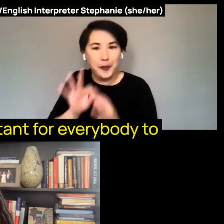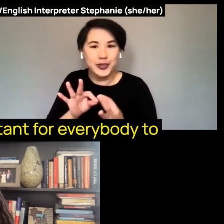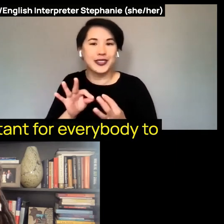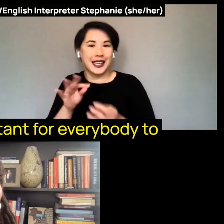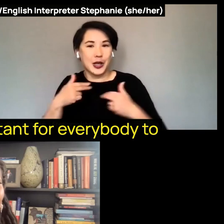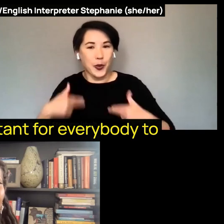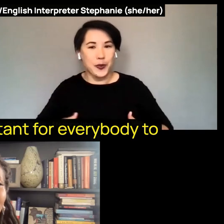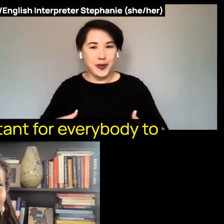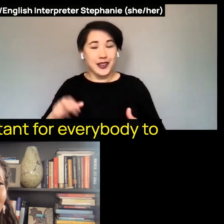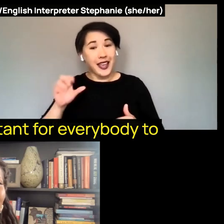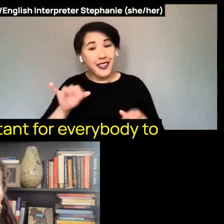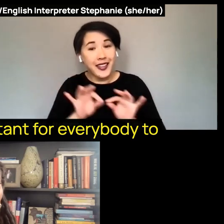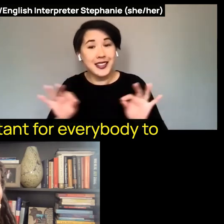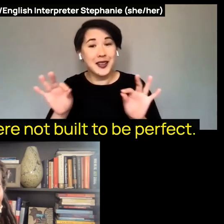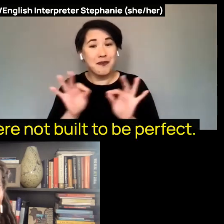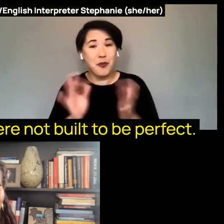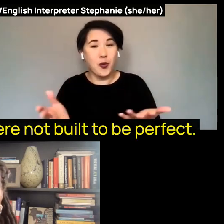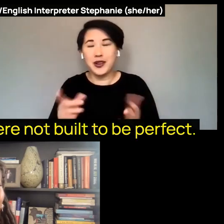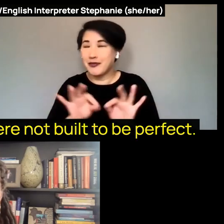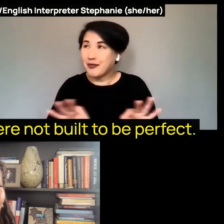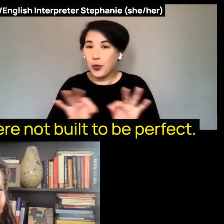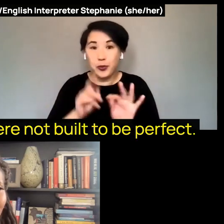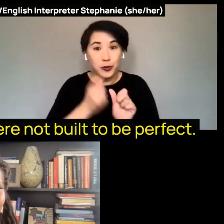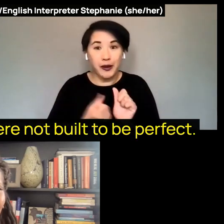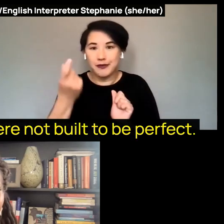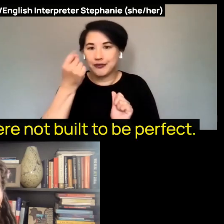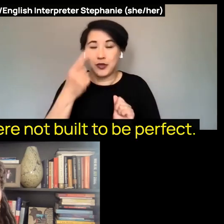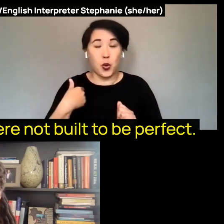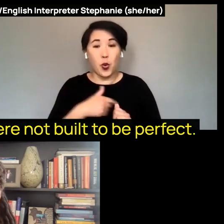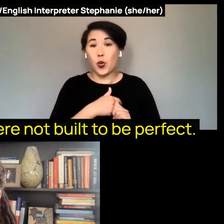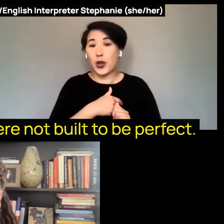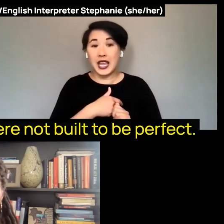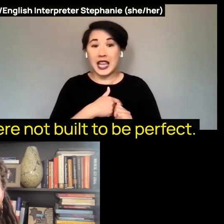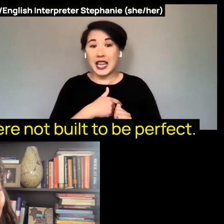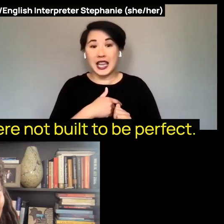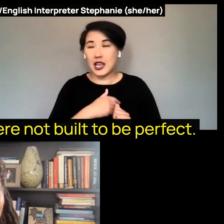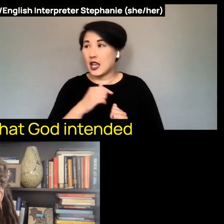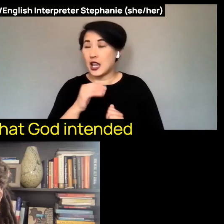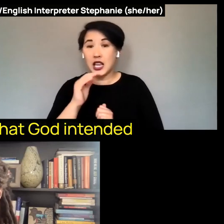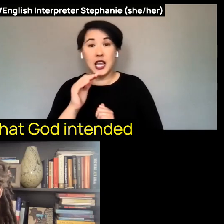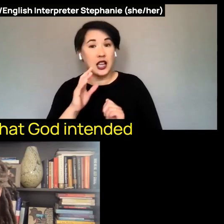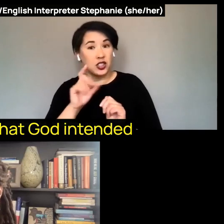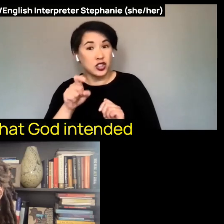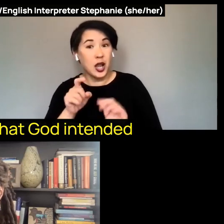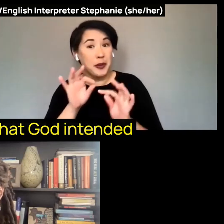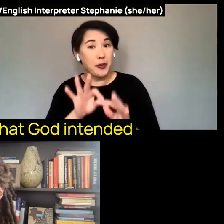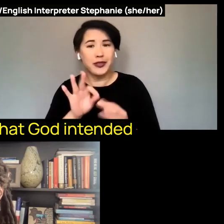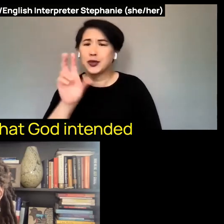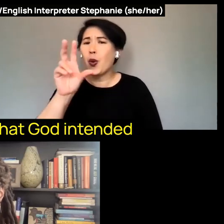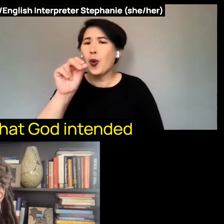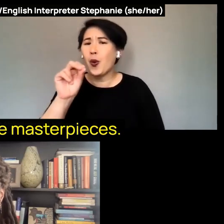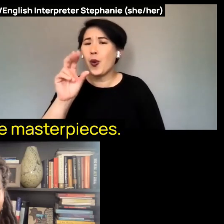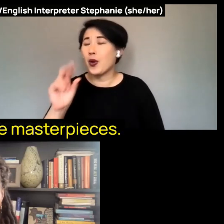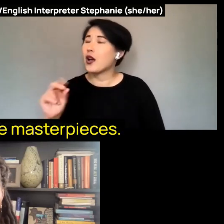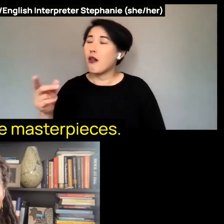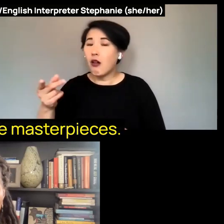that is so important for everybody to understand, is that we were not built to be perfect. Indeed, I believe that God